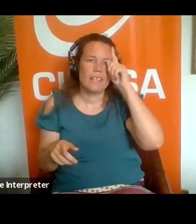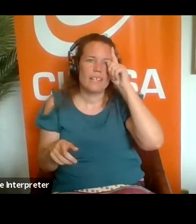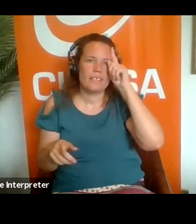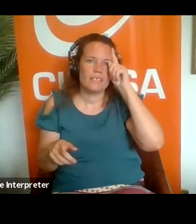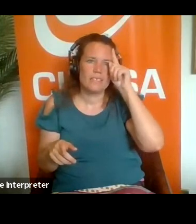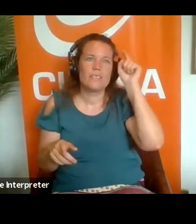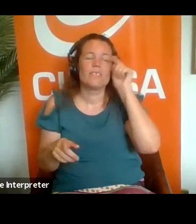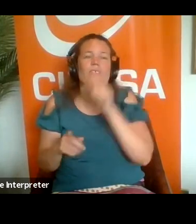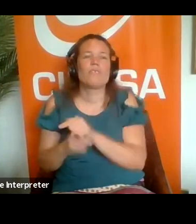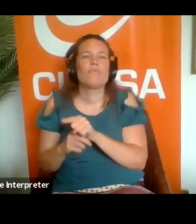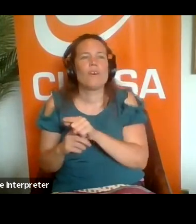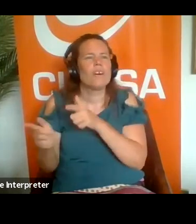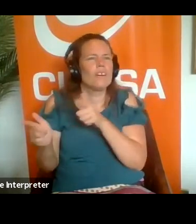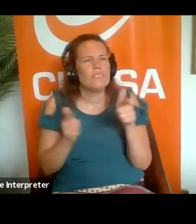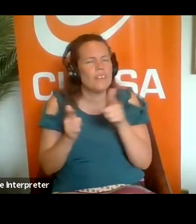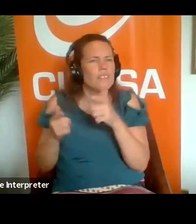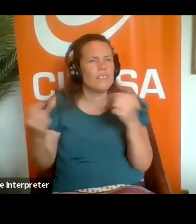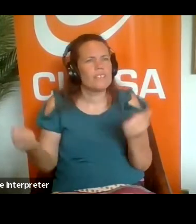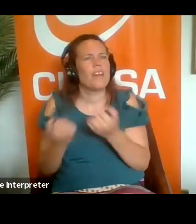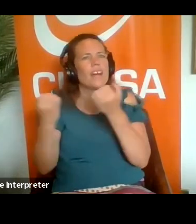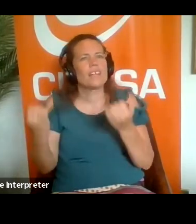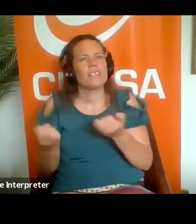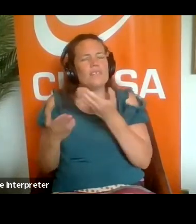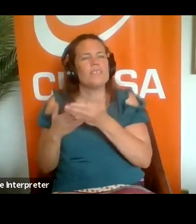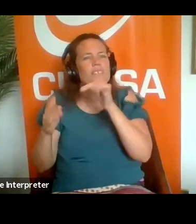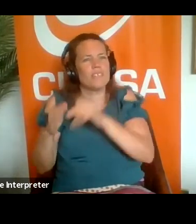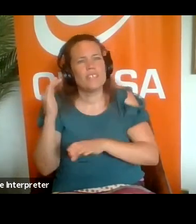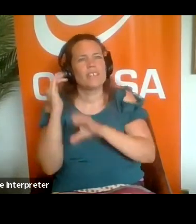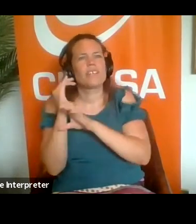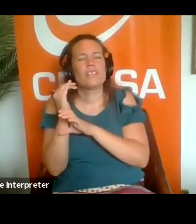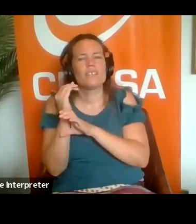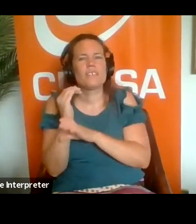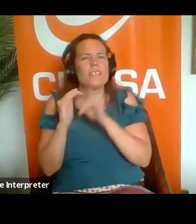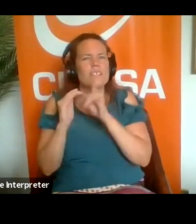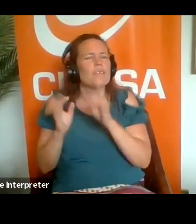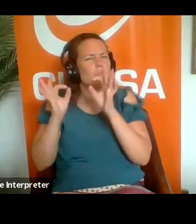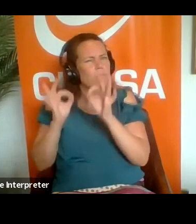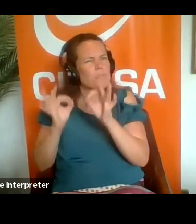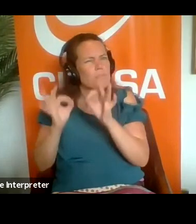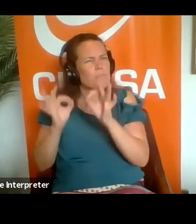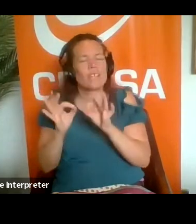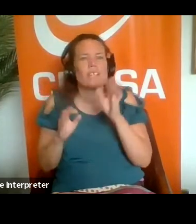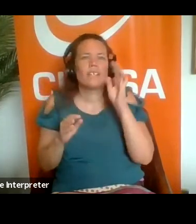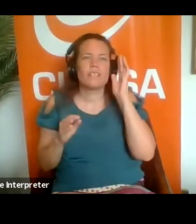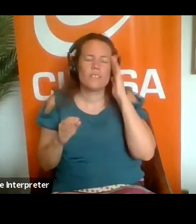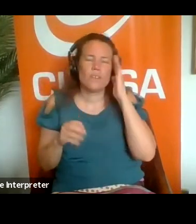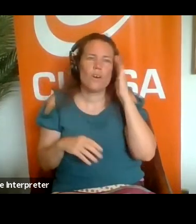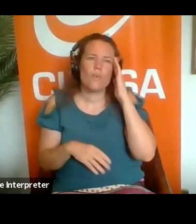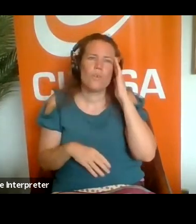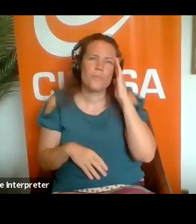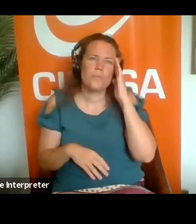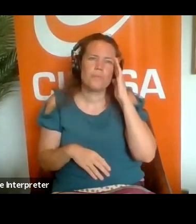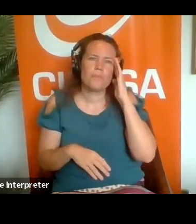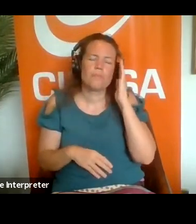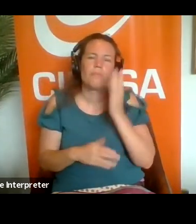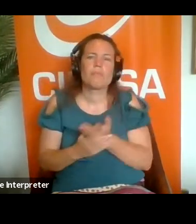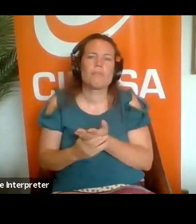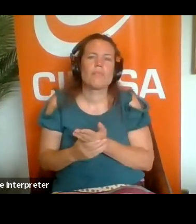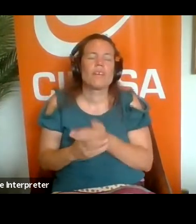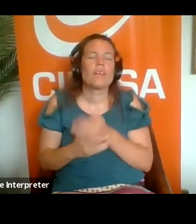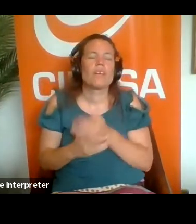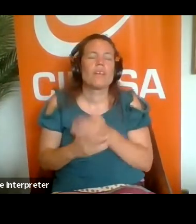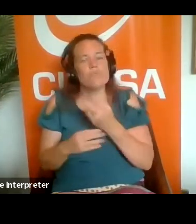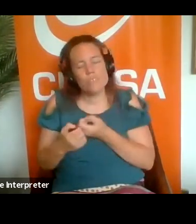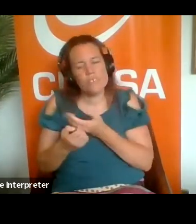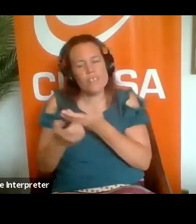terrorist activities in the country. They would know all of this precisely, with such precision, and they would tell the press this